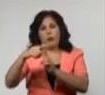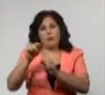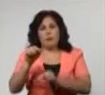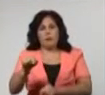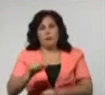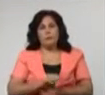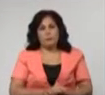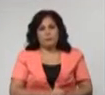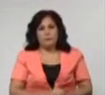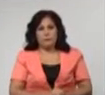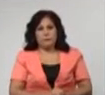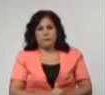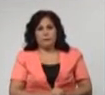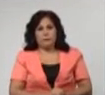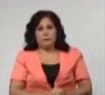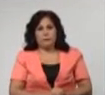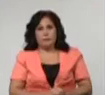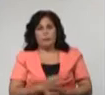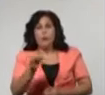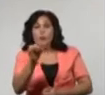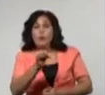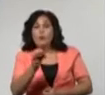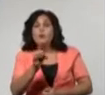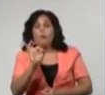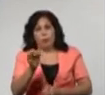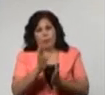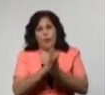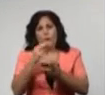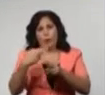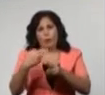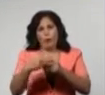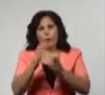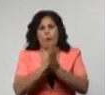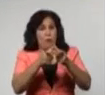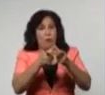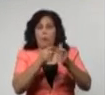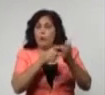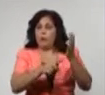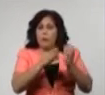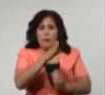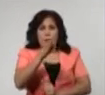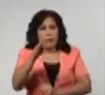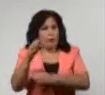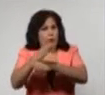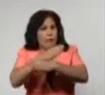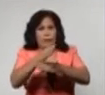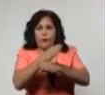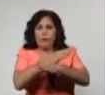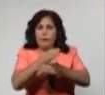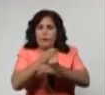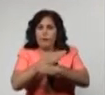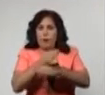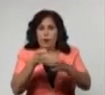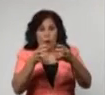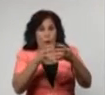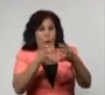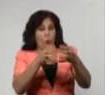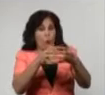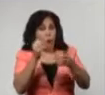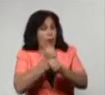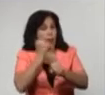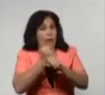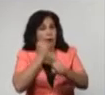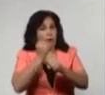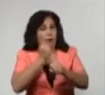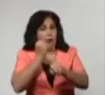days have remained clinically stable. We always lament the death of